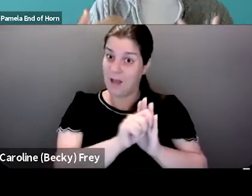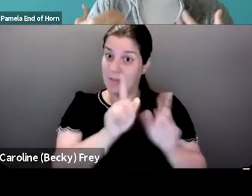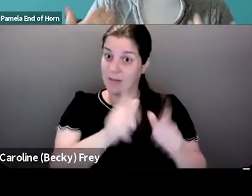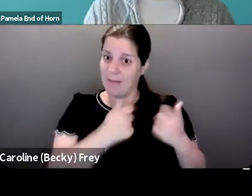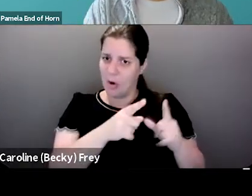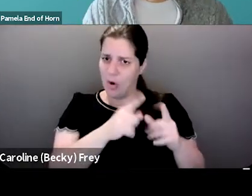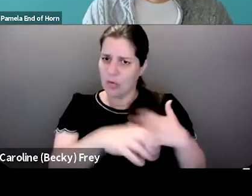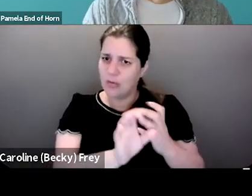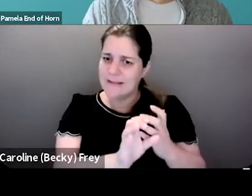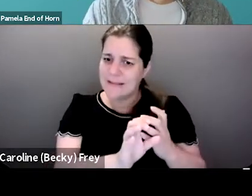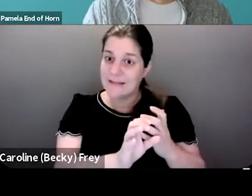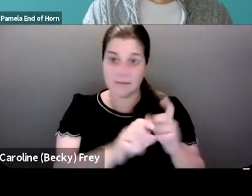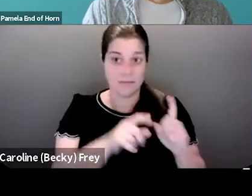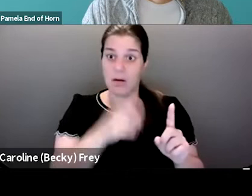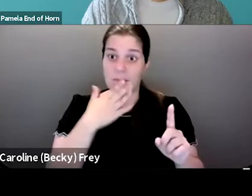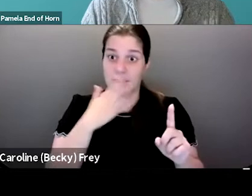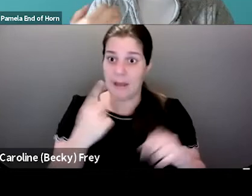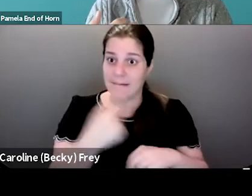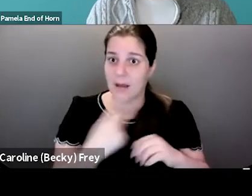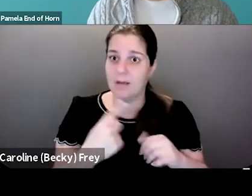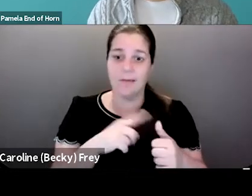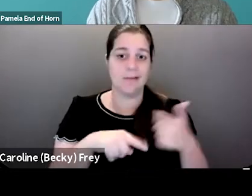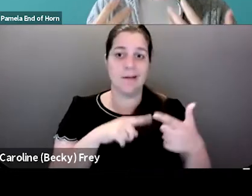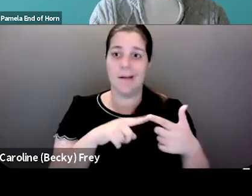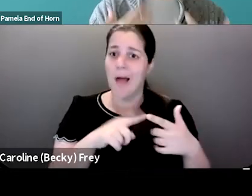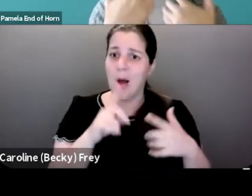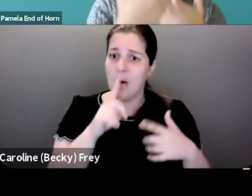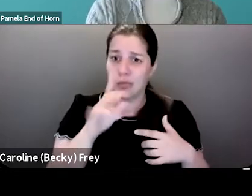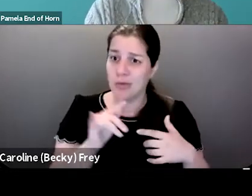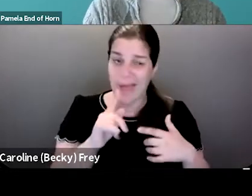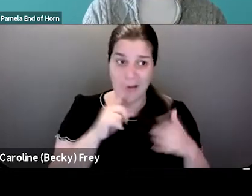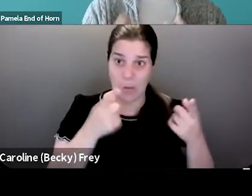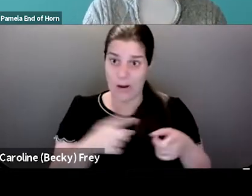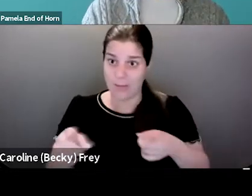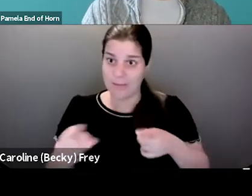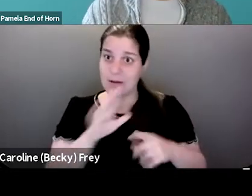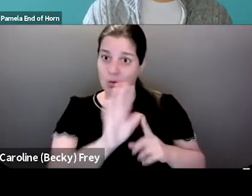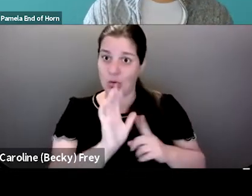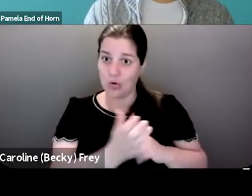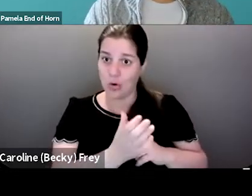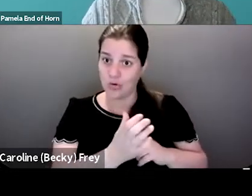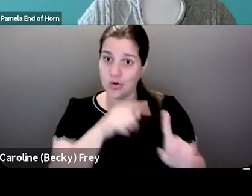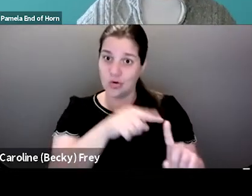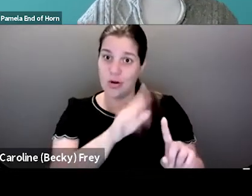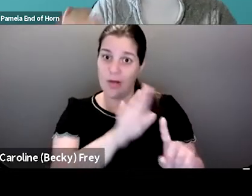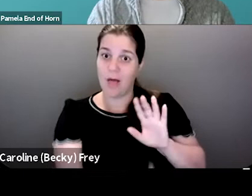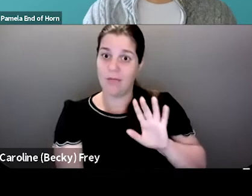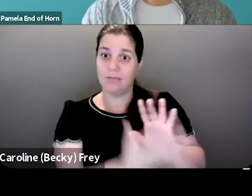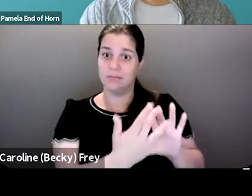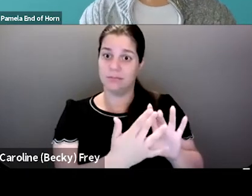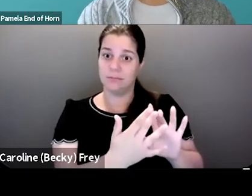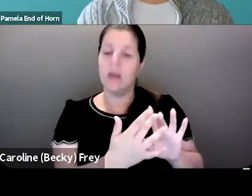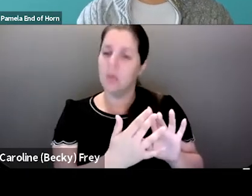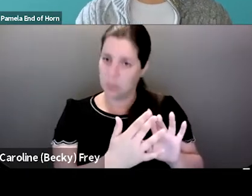crisis when they're having a bad day. And the reality is the culture from which they are reaching out from, that